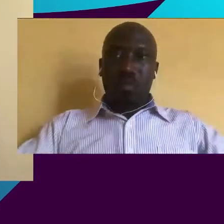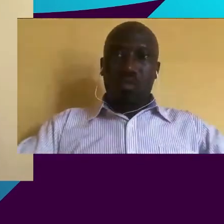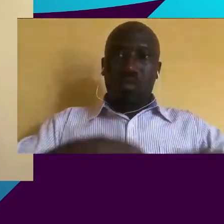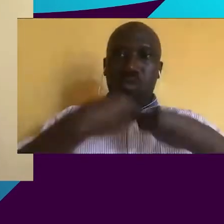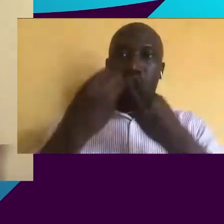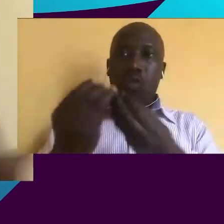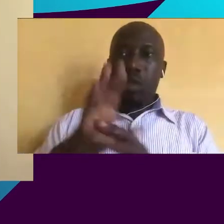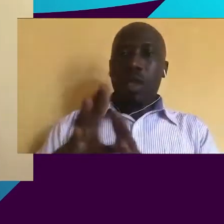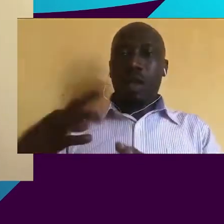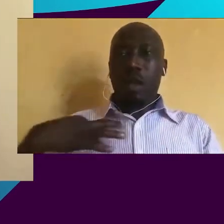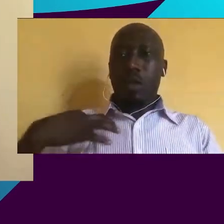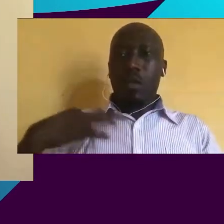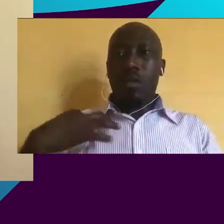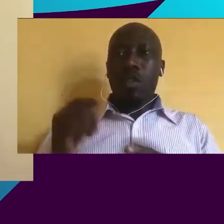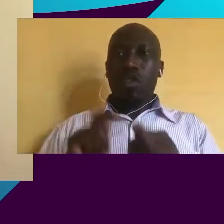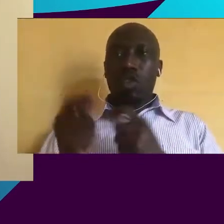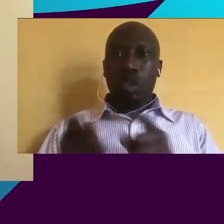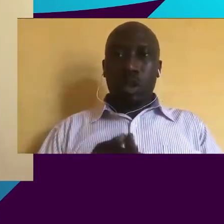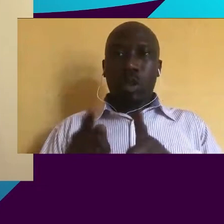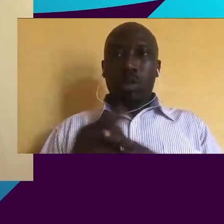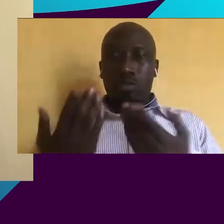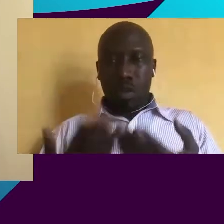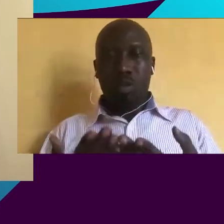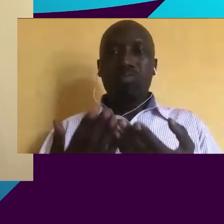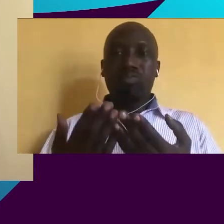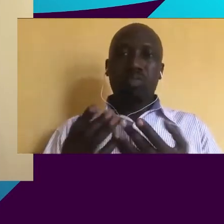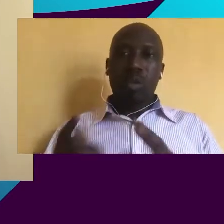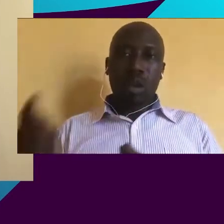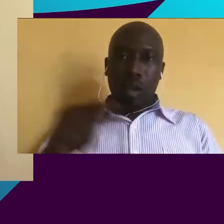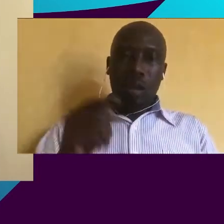and maybe put on their jerseys and then come to the pitch.